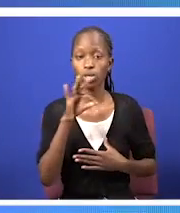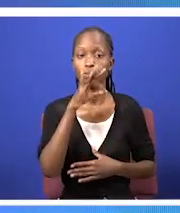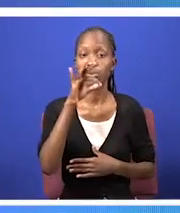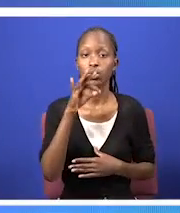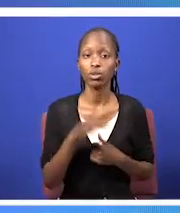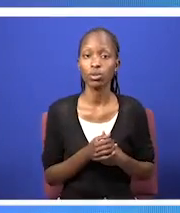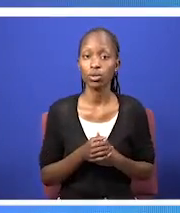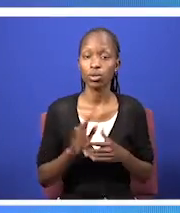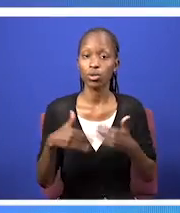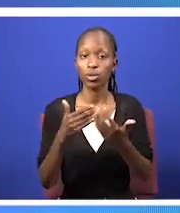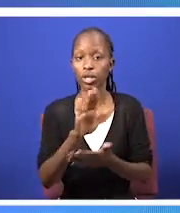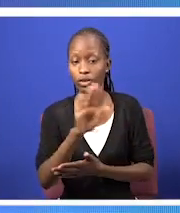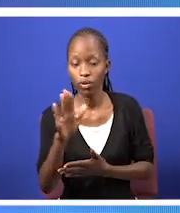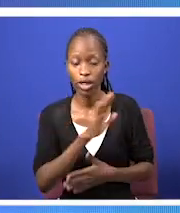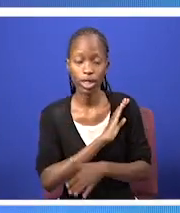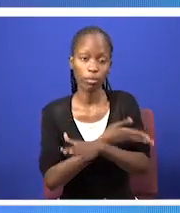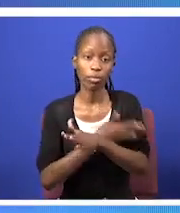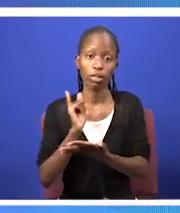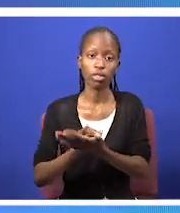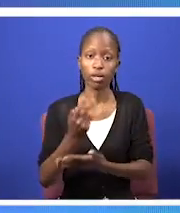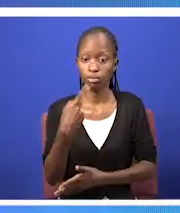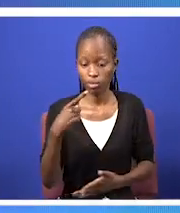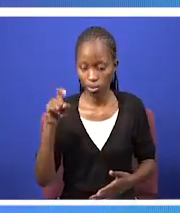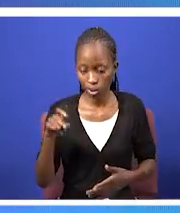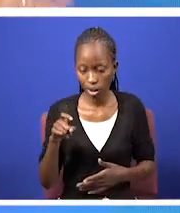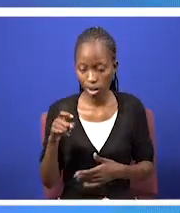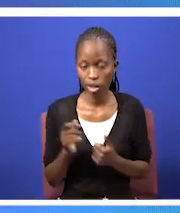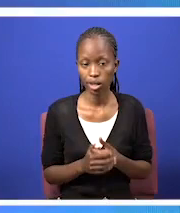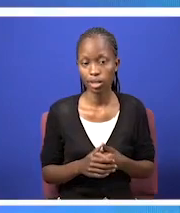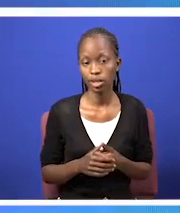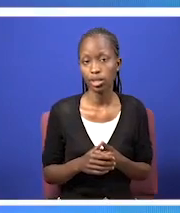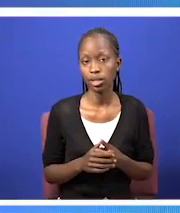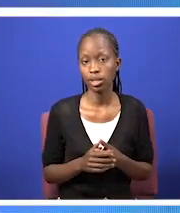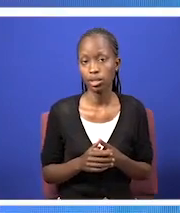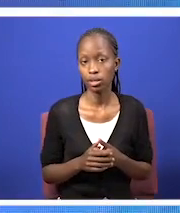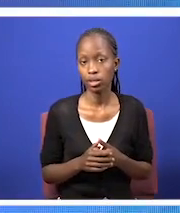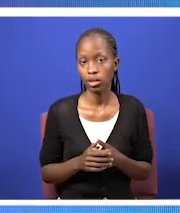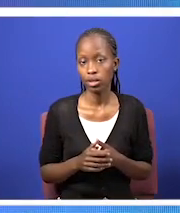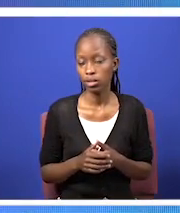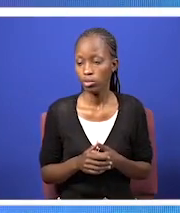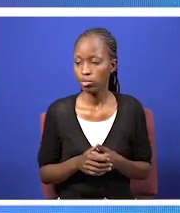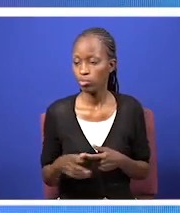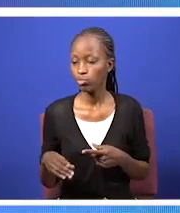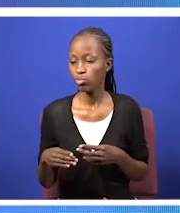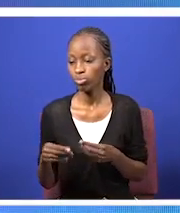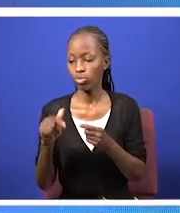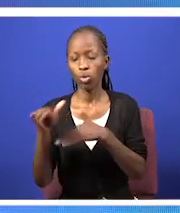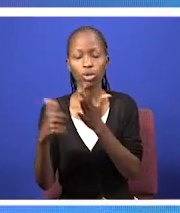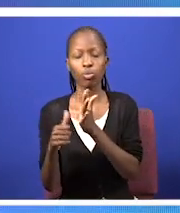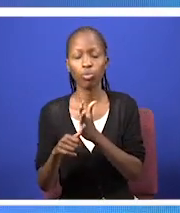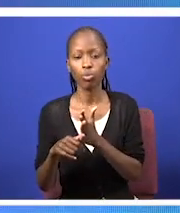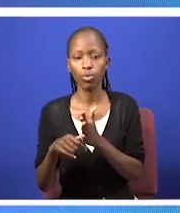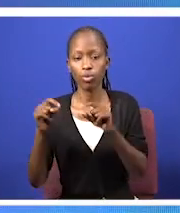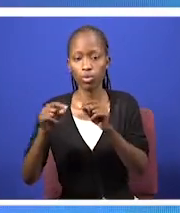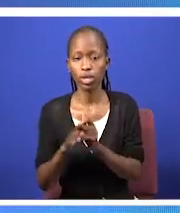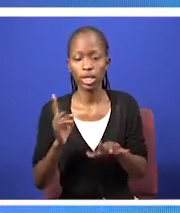Spirit to give you the power that you and I need to overcome all the opposition in the world today. When Jesus said